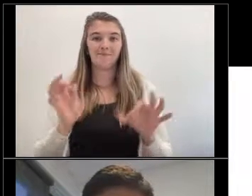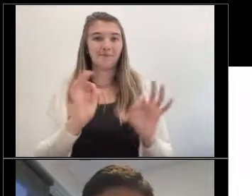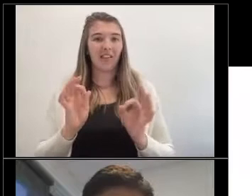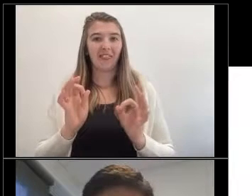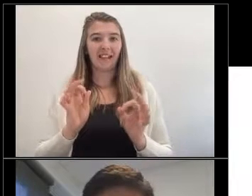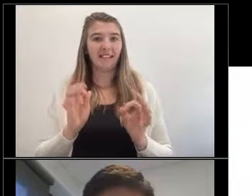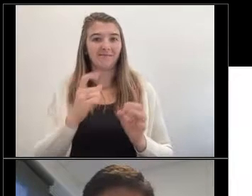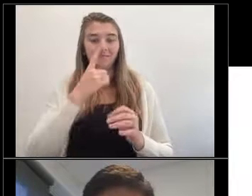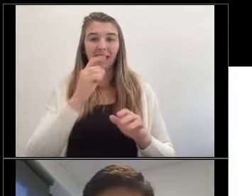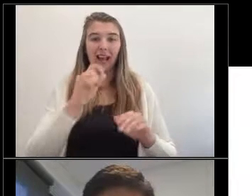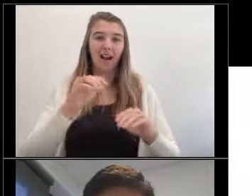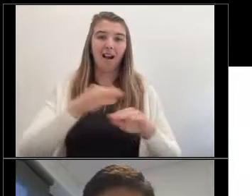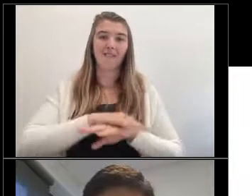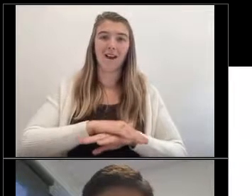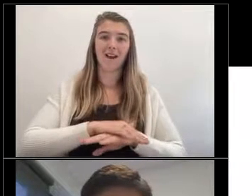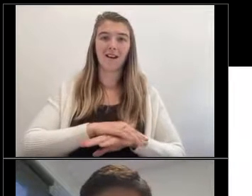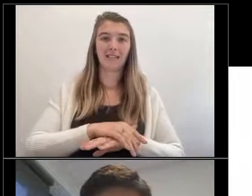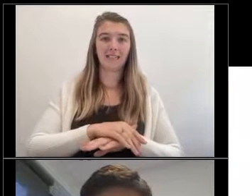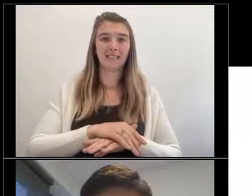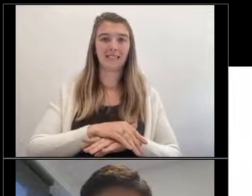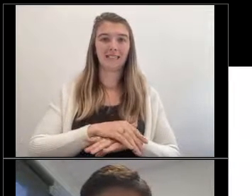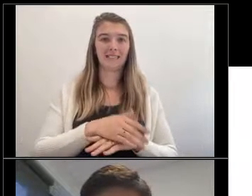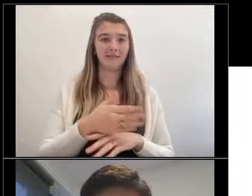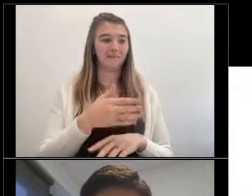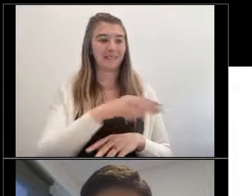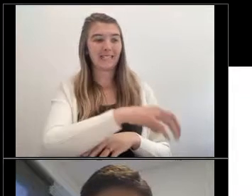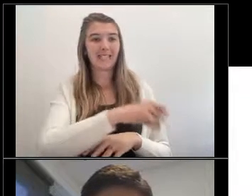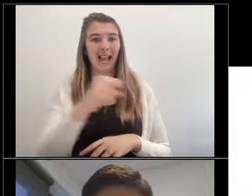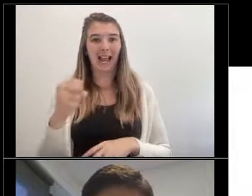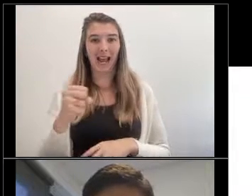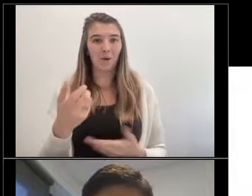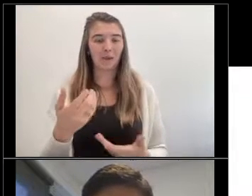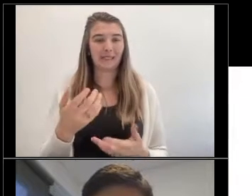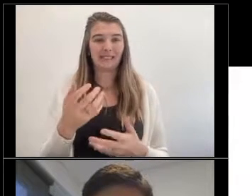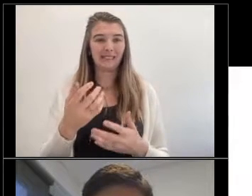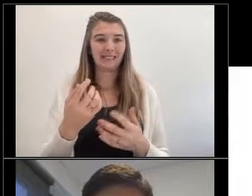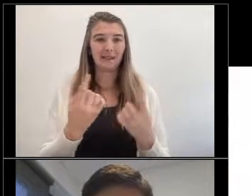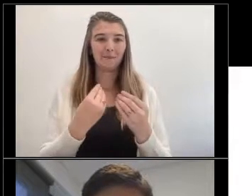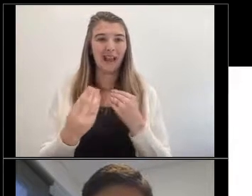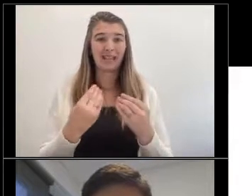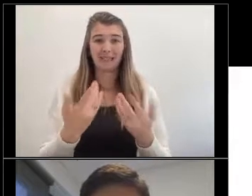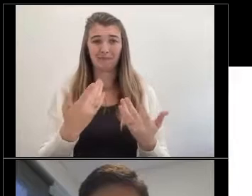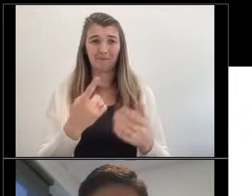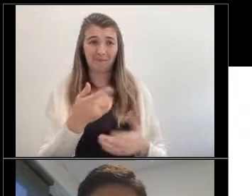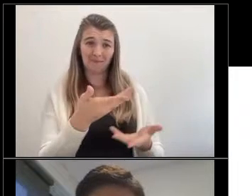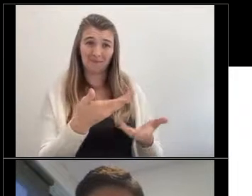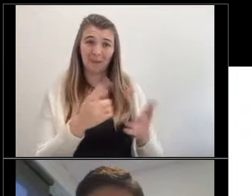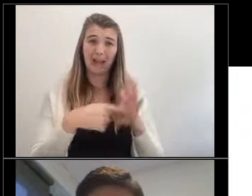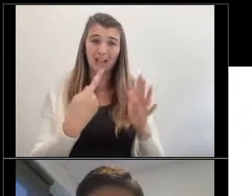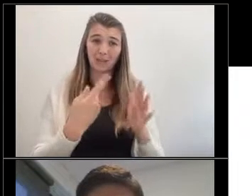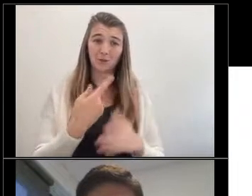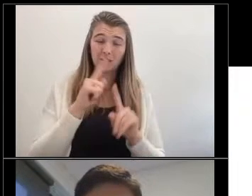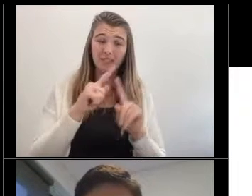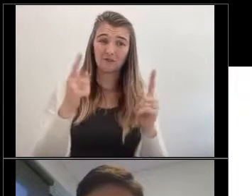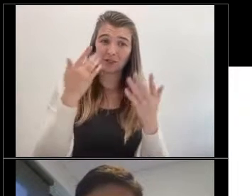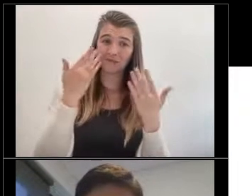gap, from my perspective at least. I mean, Jesus, I don't know what you think as well, but